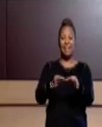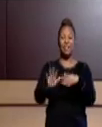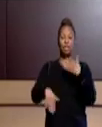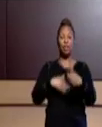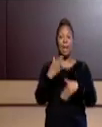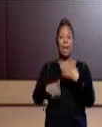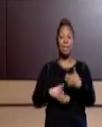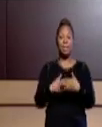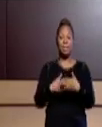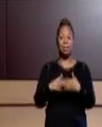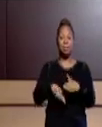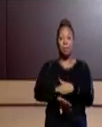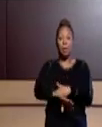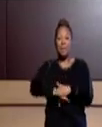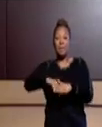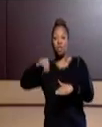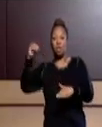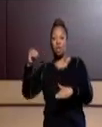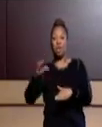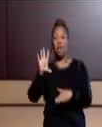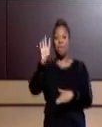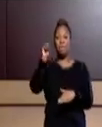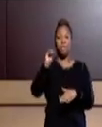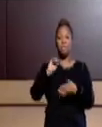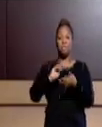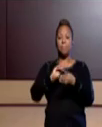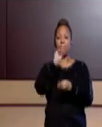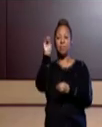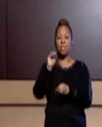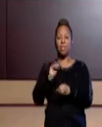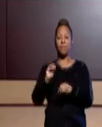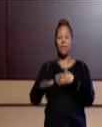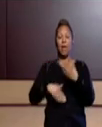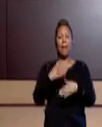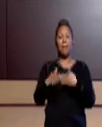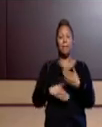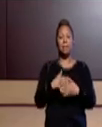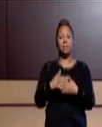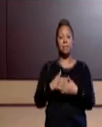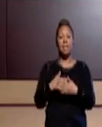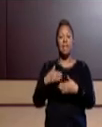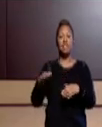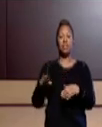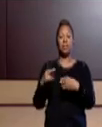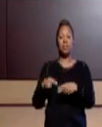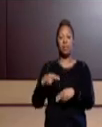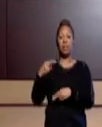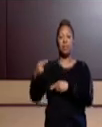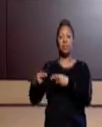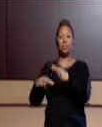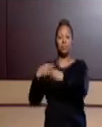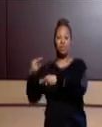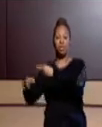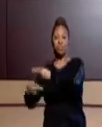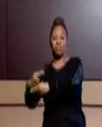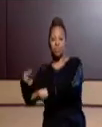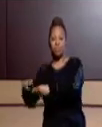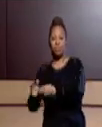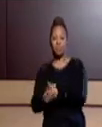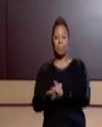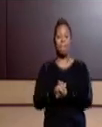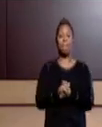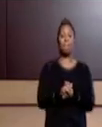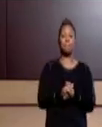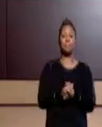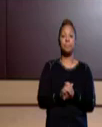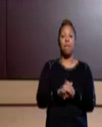happiness will come externally. 50% of your happiness comes from your genetics. That's that generational curses. That's that